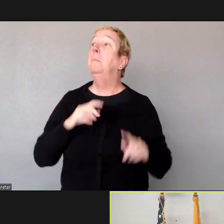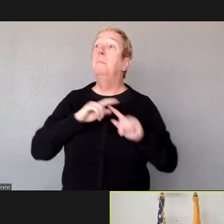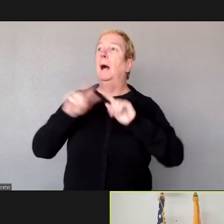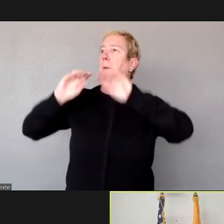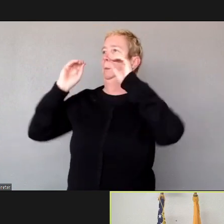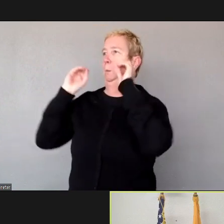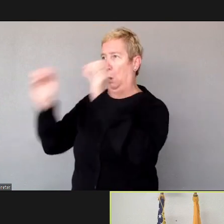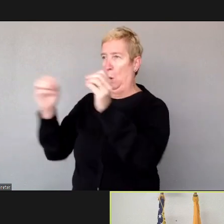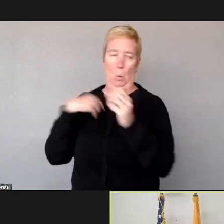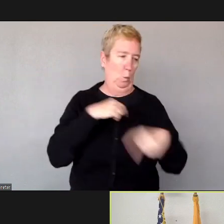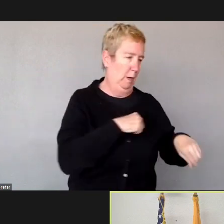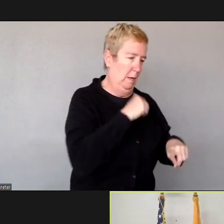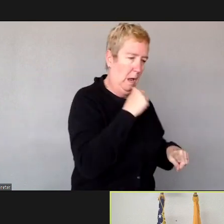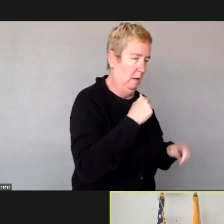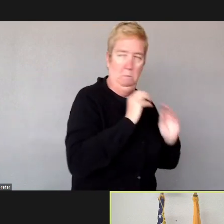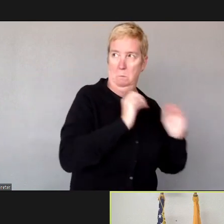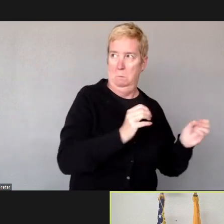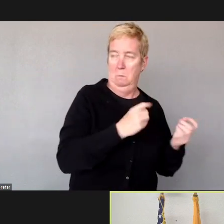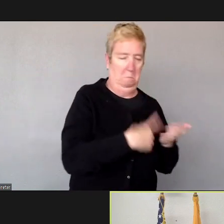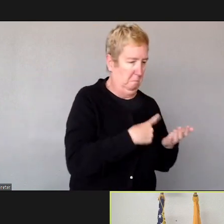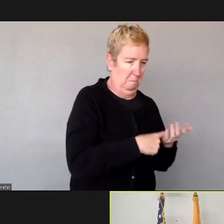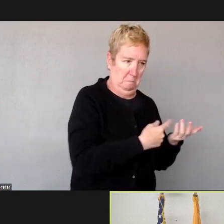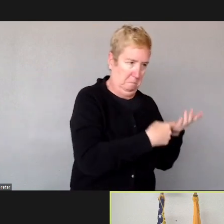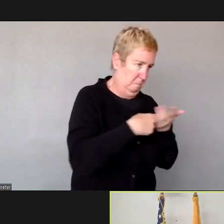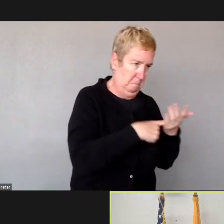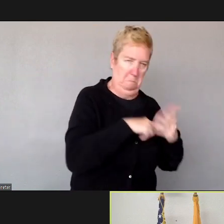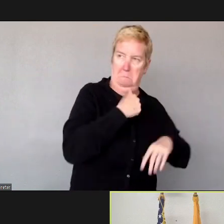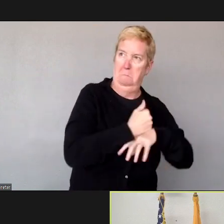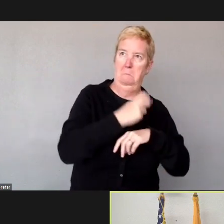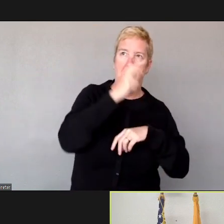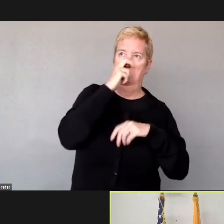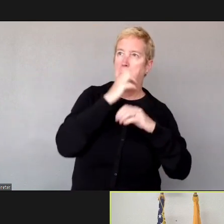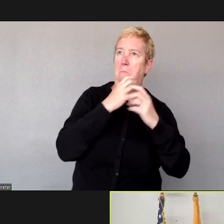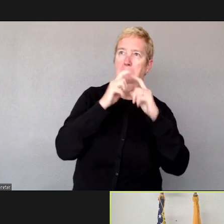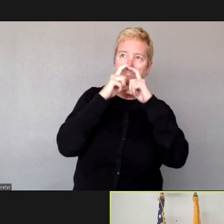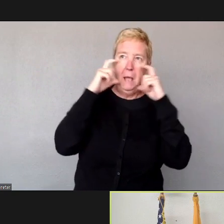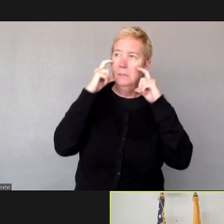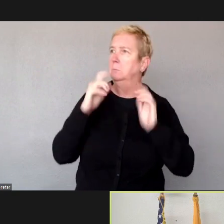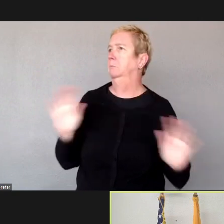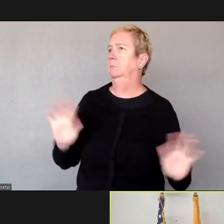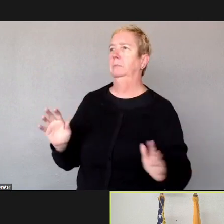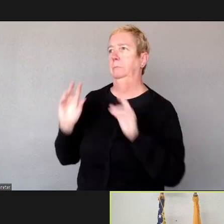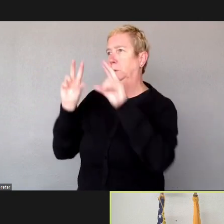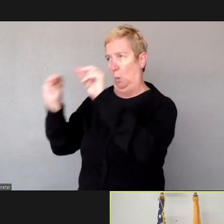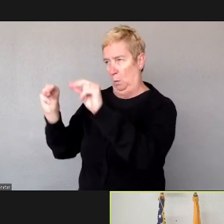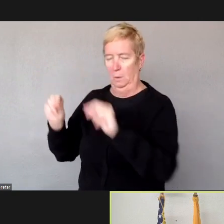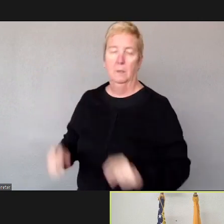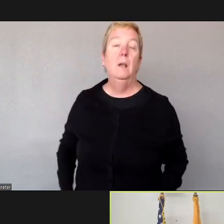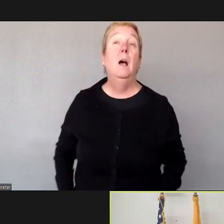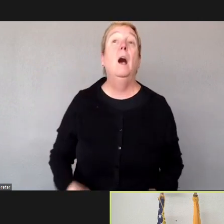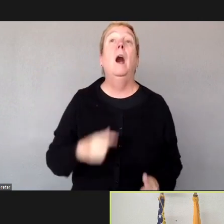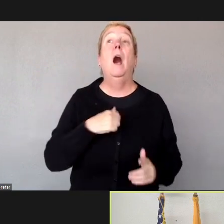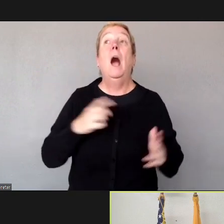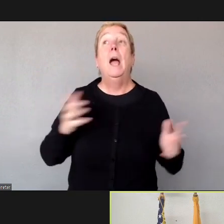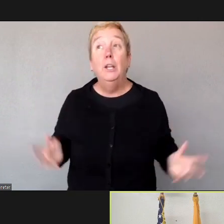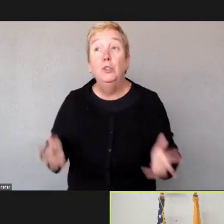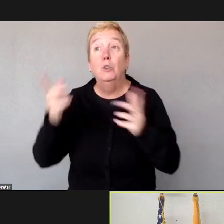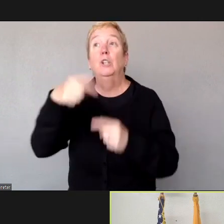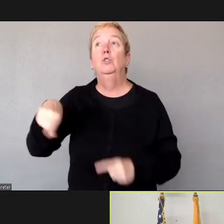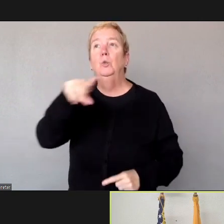There's no entertaining reinstituting a mandate. I certainly would encourage every New Mexican to know their own health